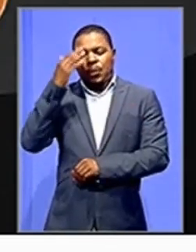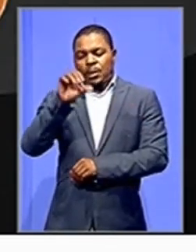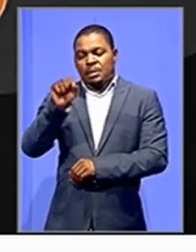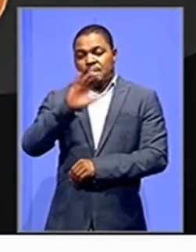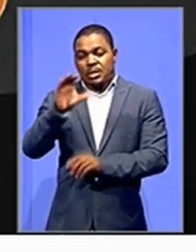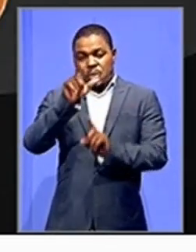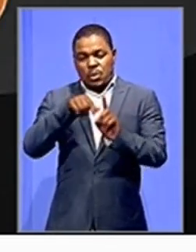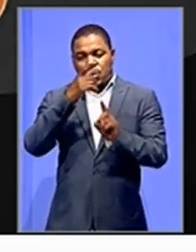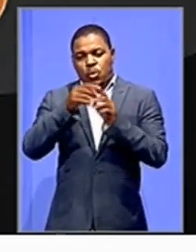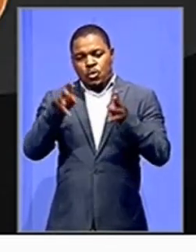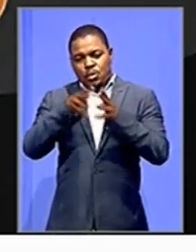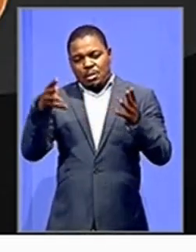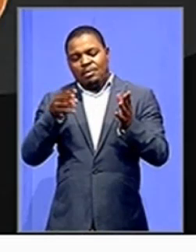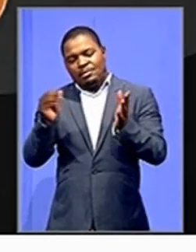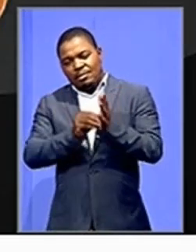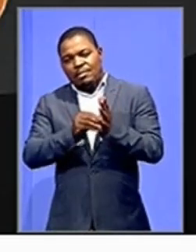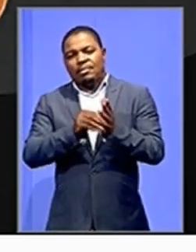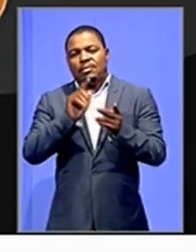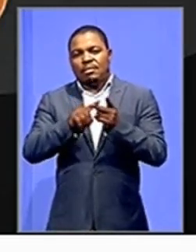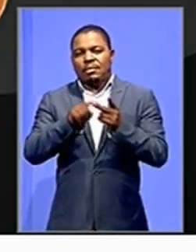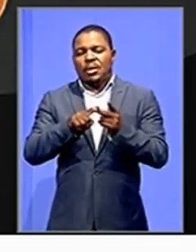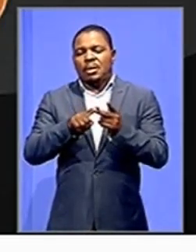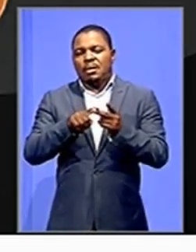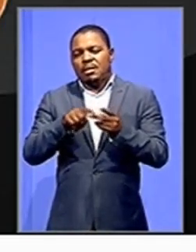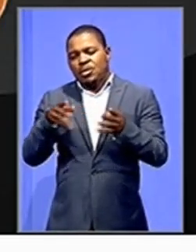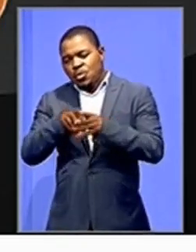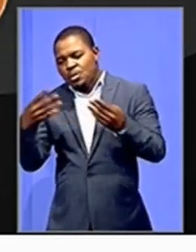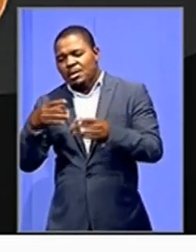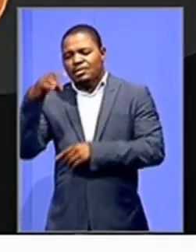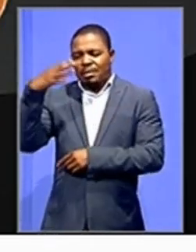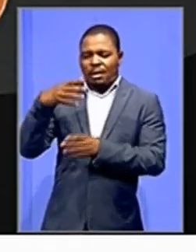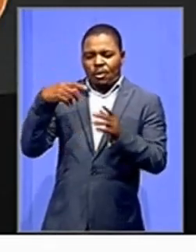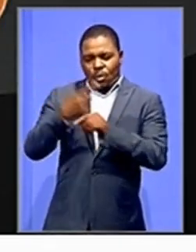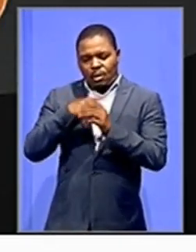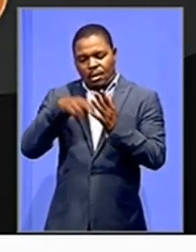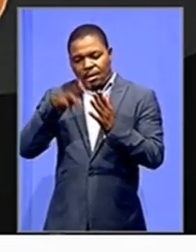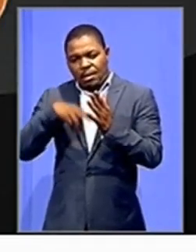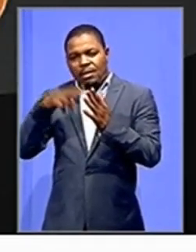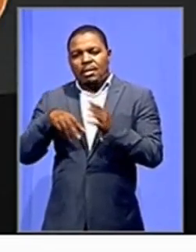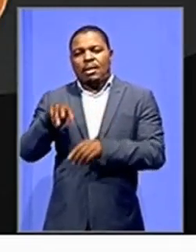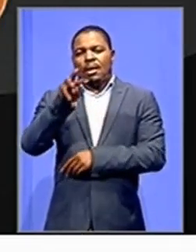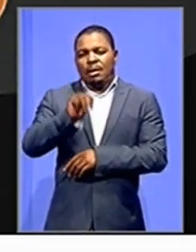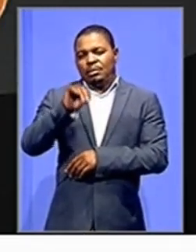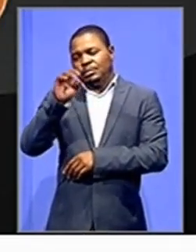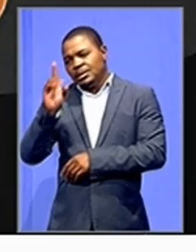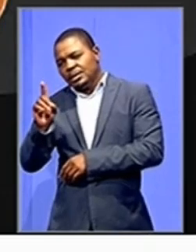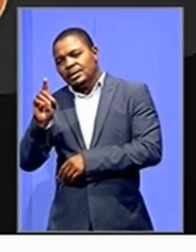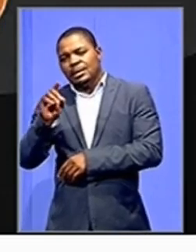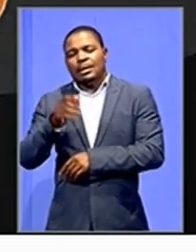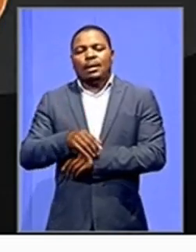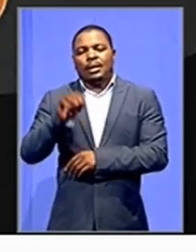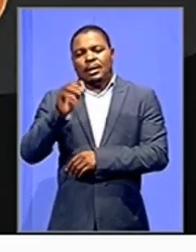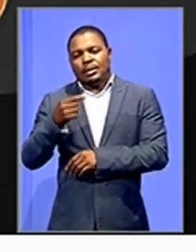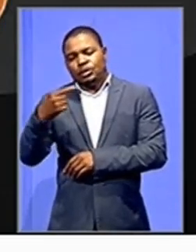Ditaba ko SABC le ba for newspaper, so Mantaha like the Stars, the Mail and Guardian,